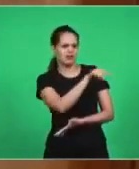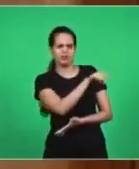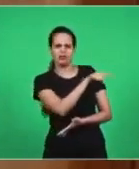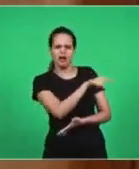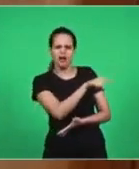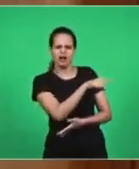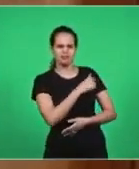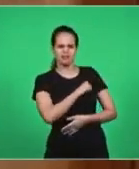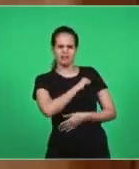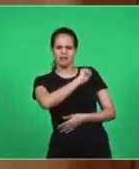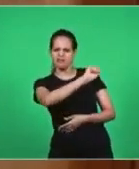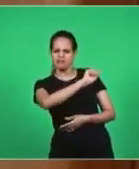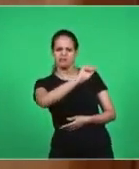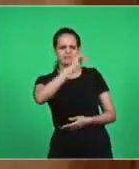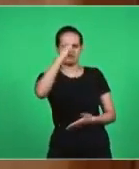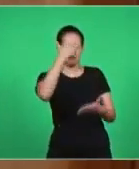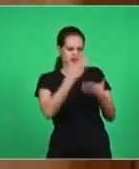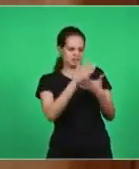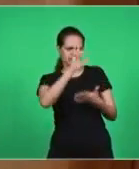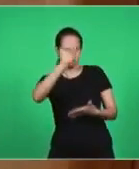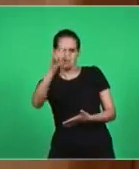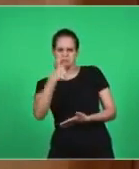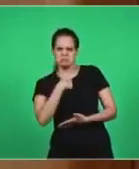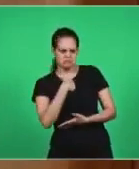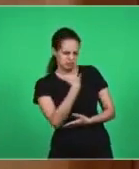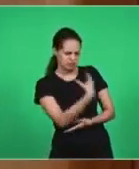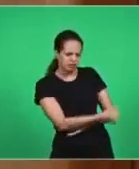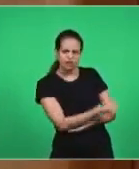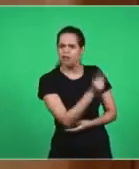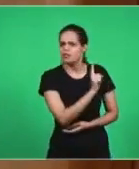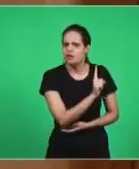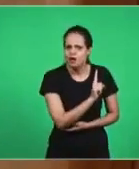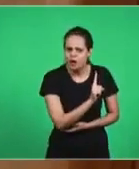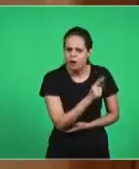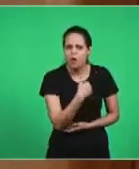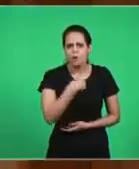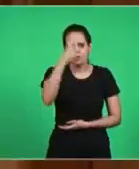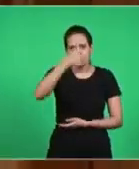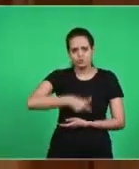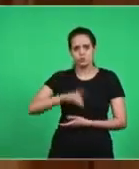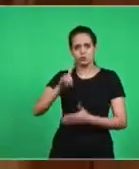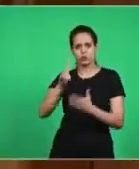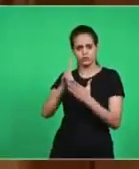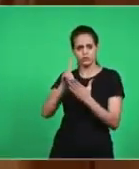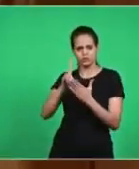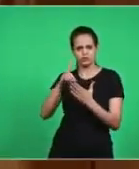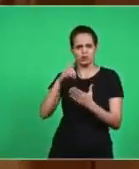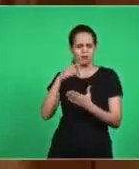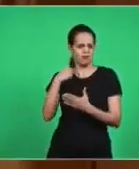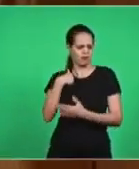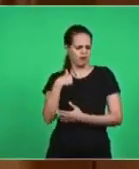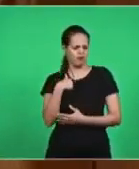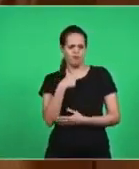none of these things of atheism don't enter into our minds, although we are indigenous.